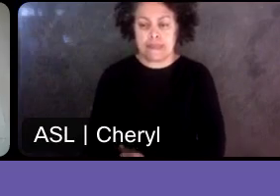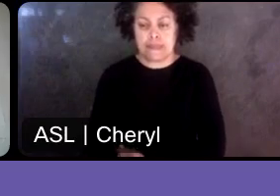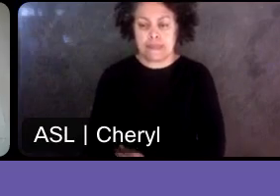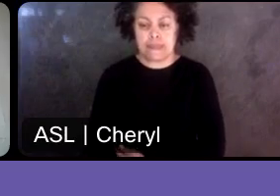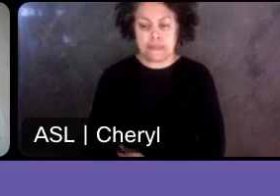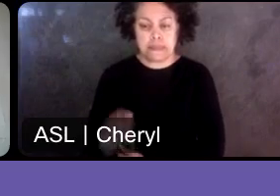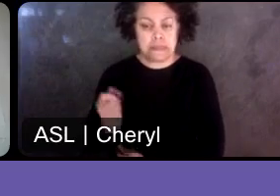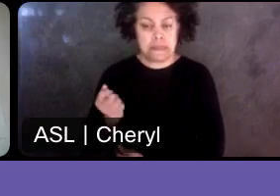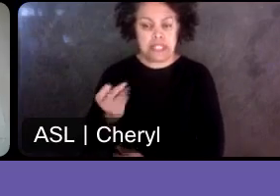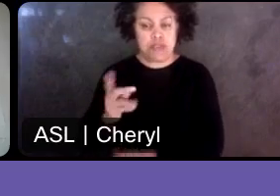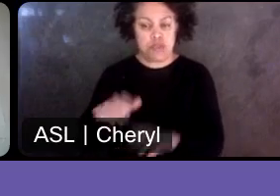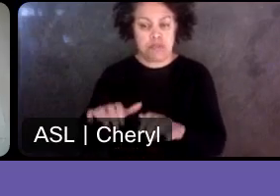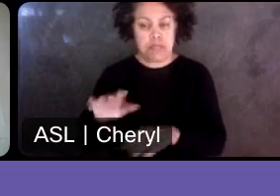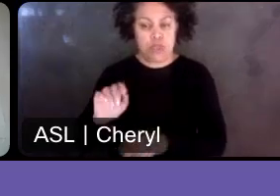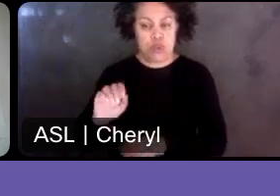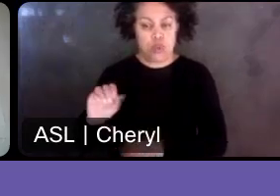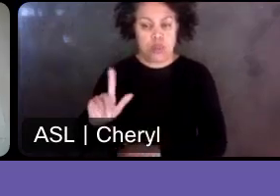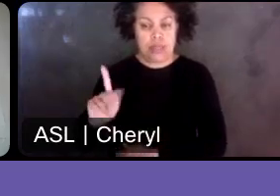Toolkit,